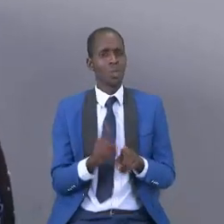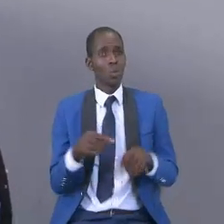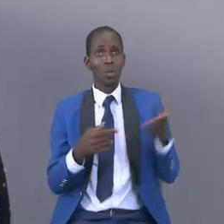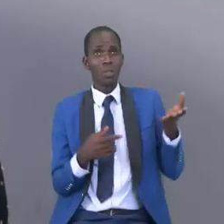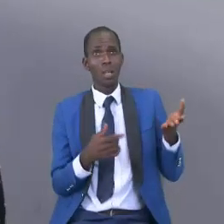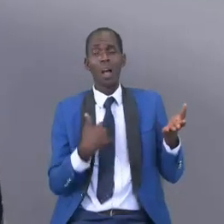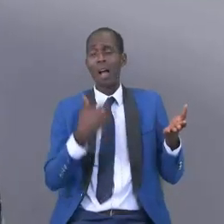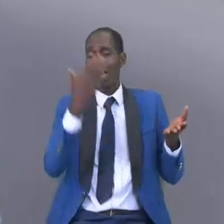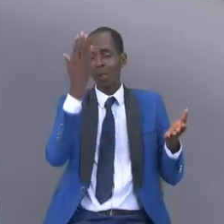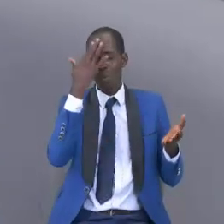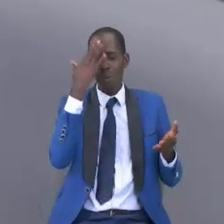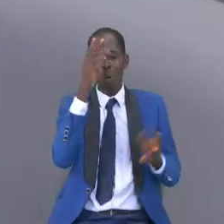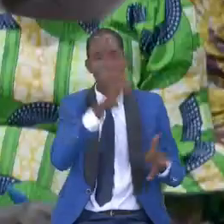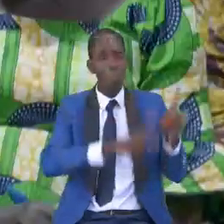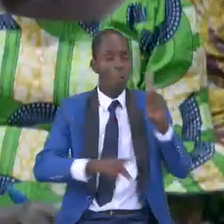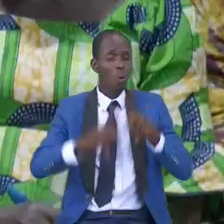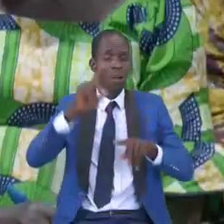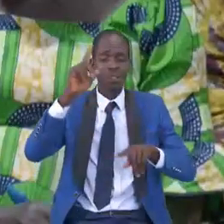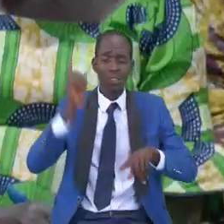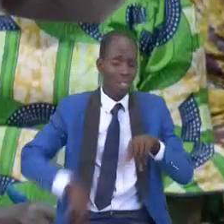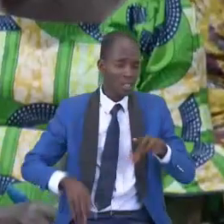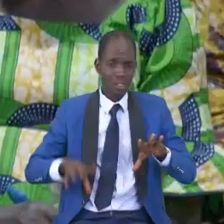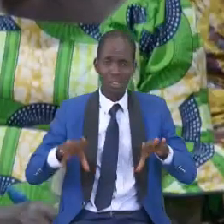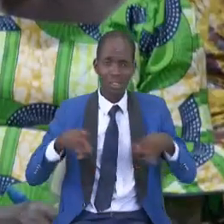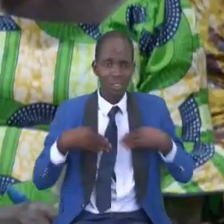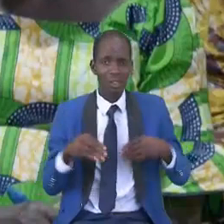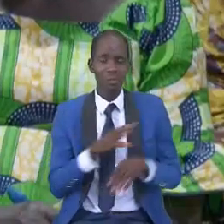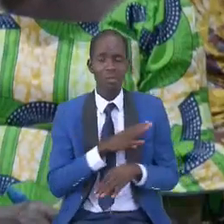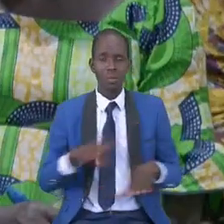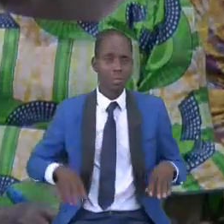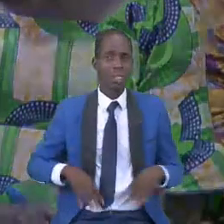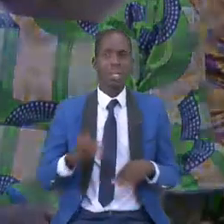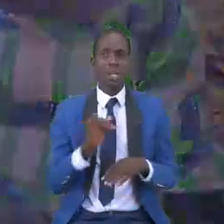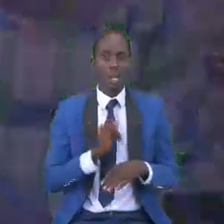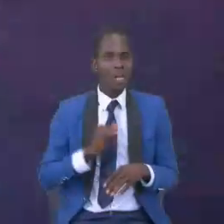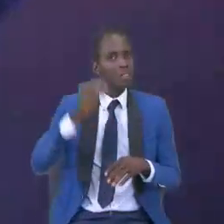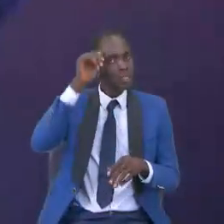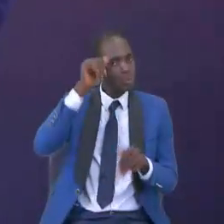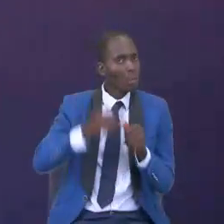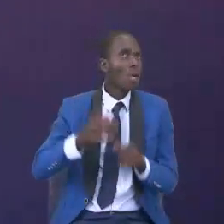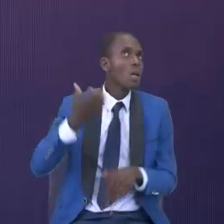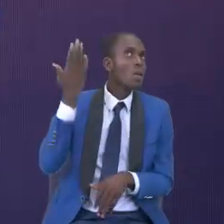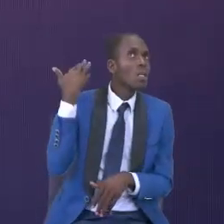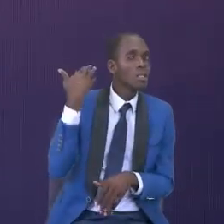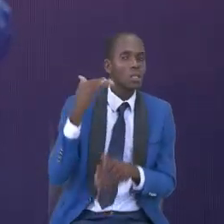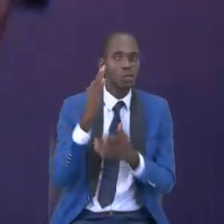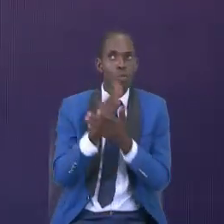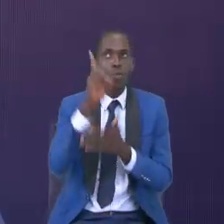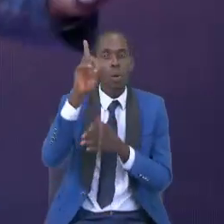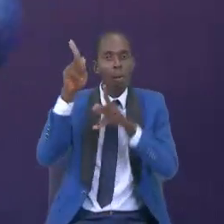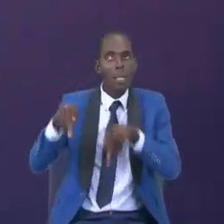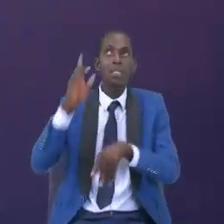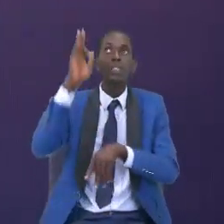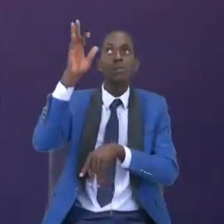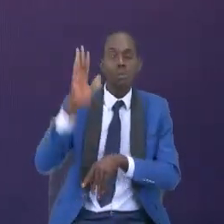I know they will not listen. And then we can go back to history. So and so went there and he came back empty handed. Nothing happened. So